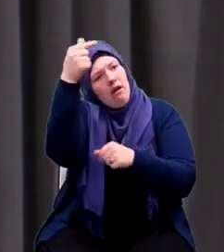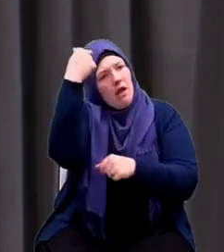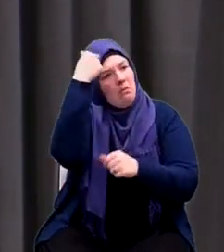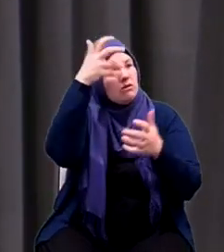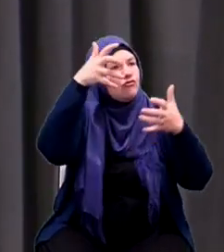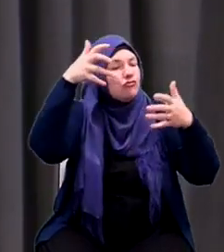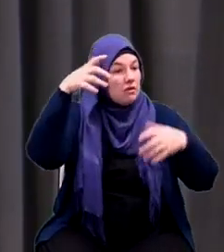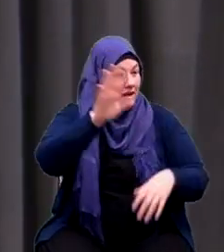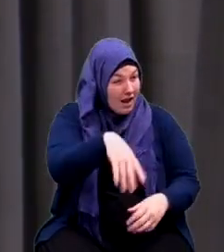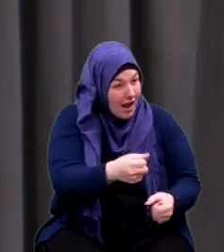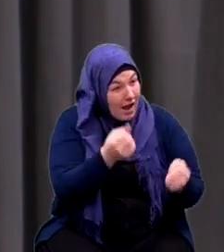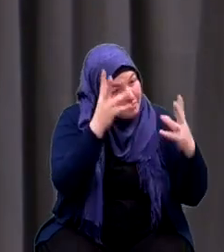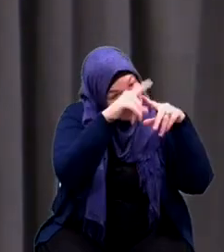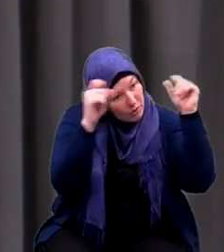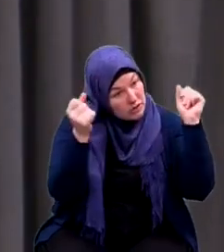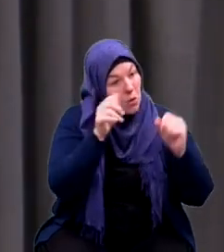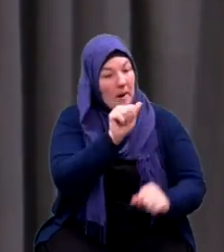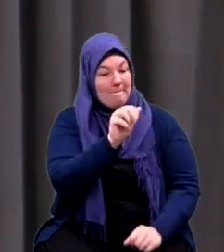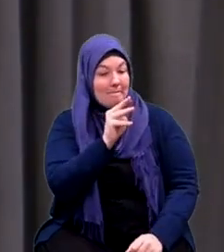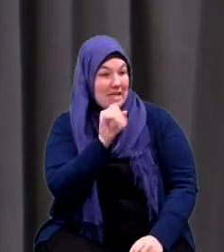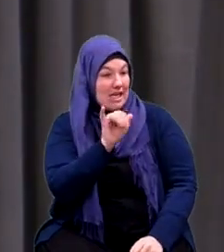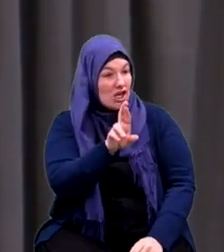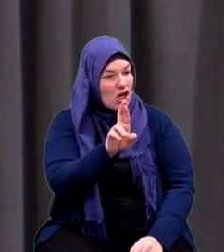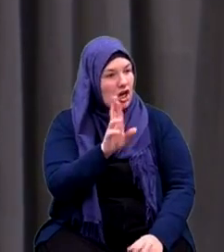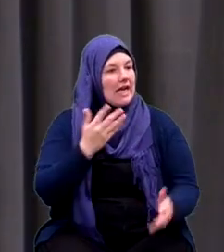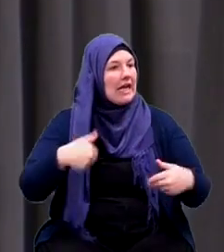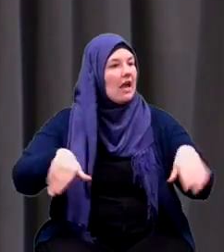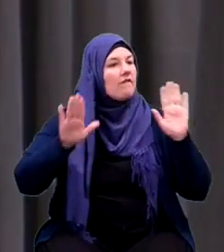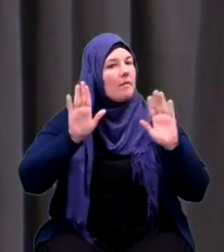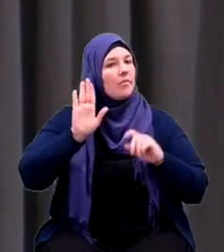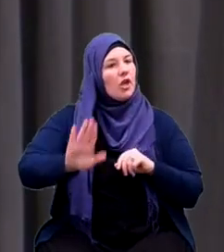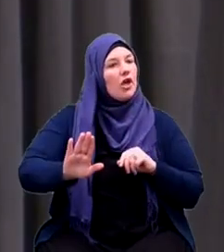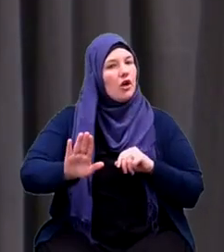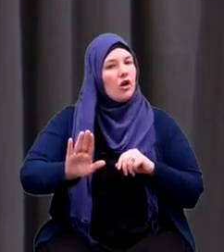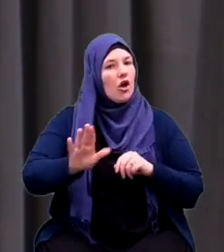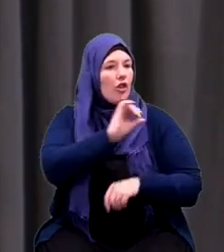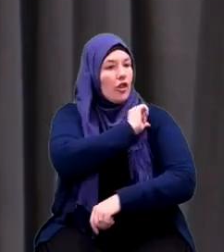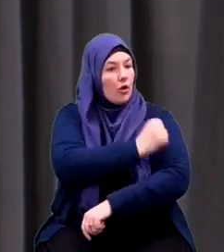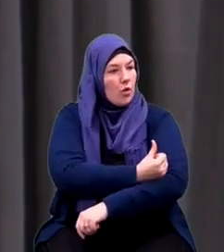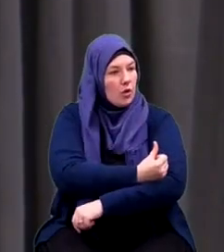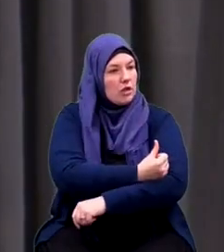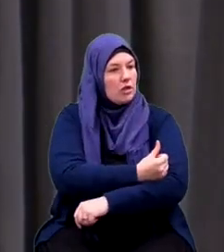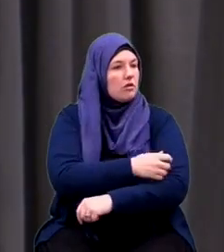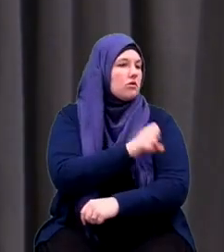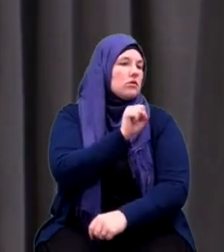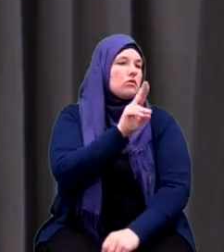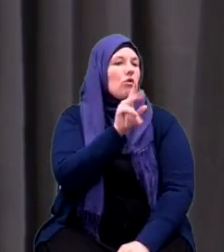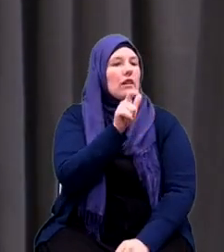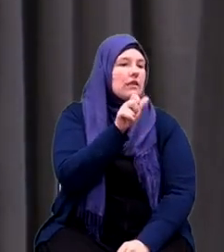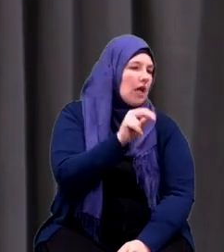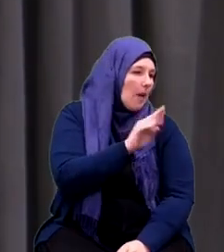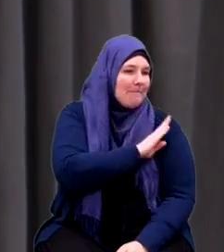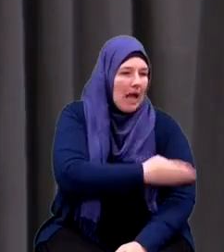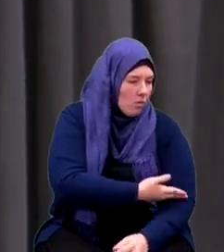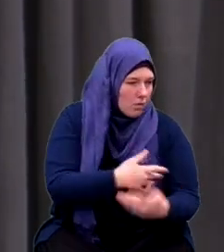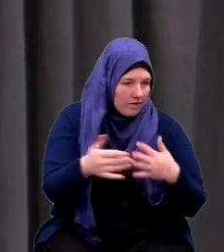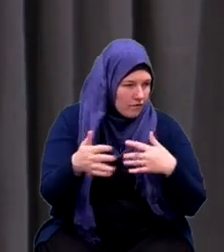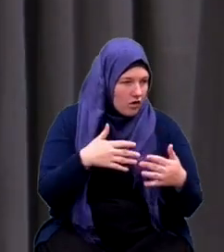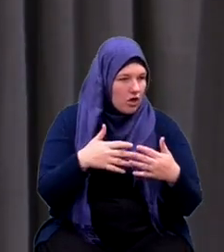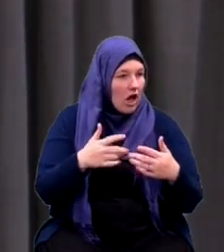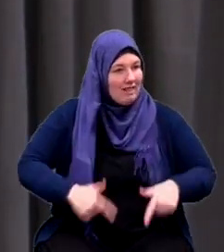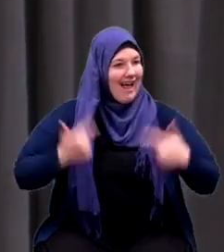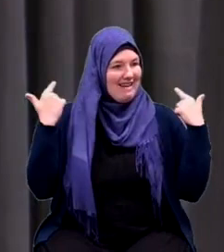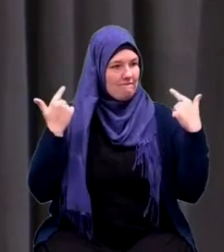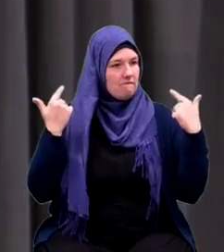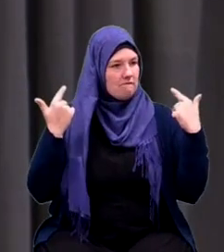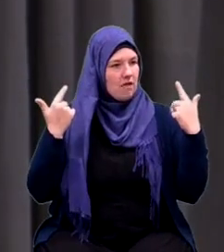How many presidents or emirs given up their authority, sultan, power, position, alive?